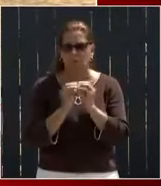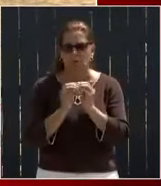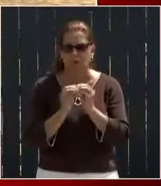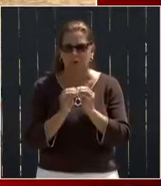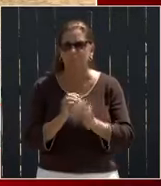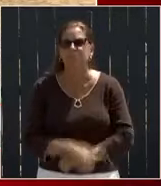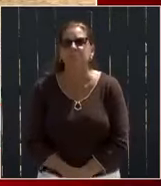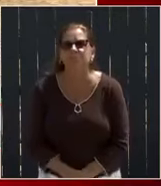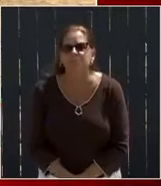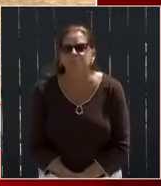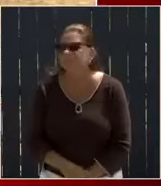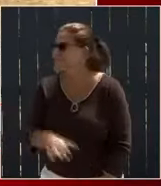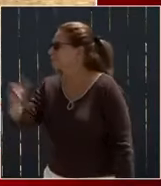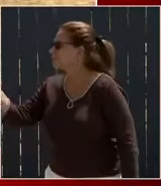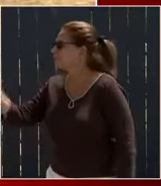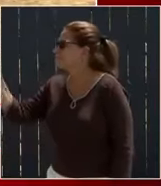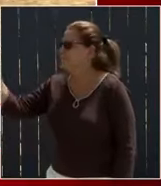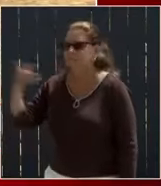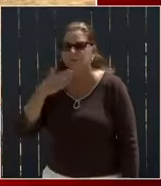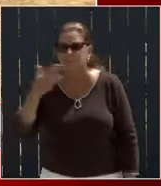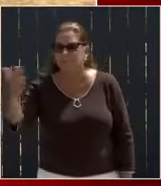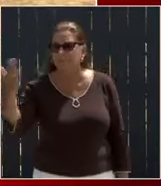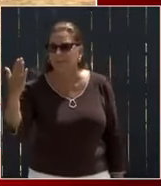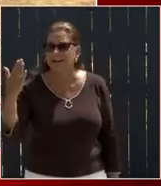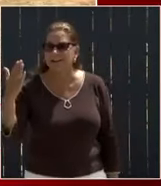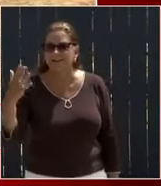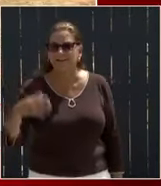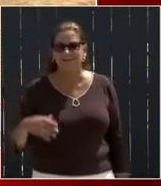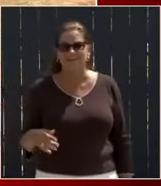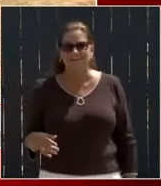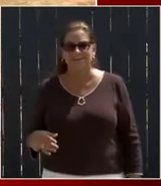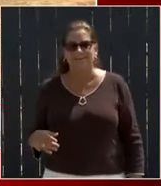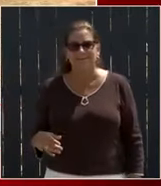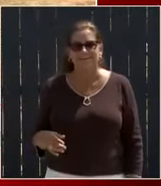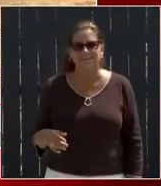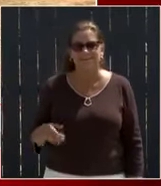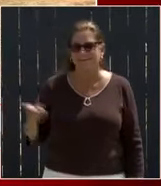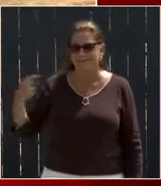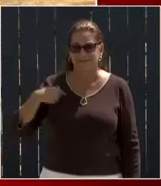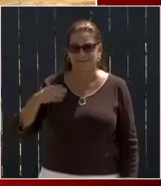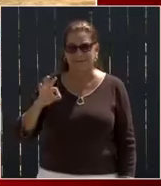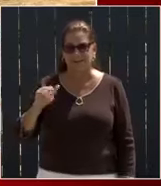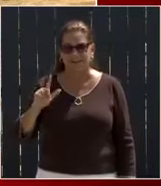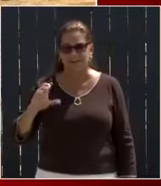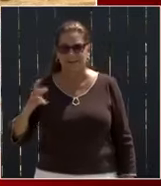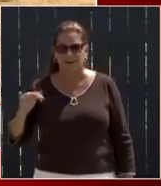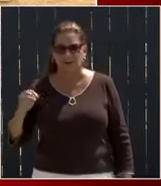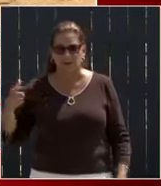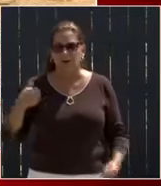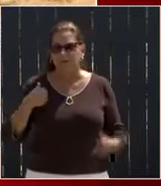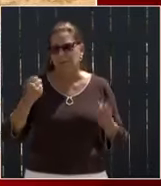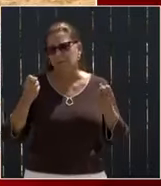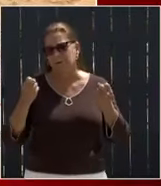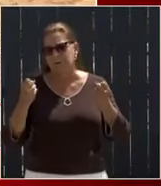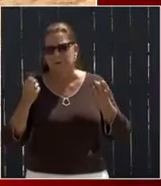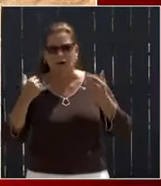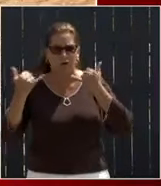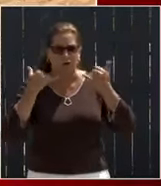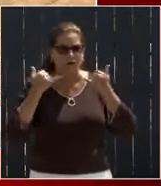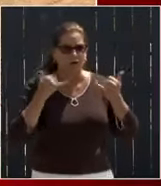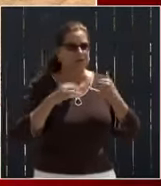So, Councilmember Gray, thank you for your work on this. Like you said, there's probably been countless calls, community meetings, and really just wanted to start